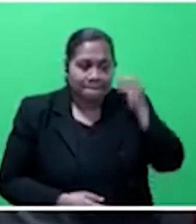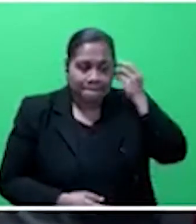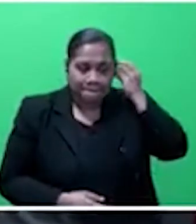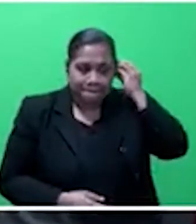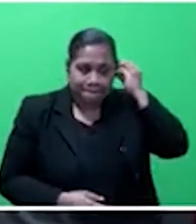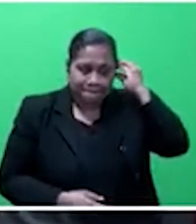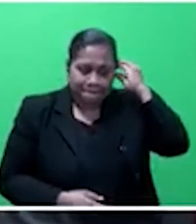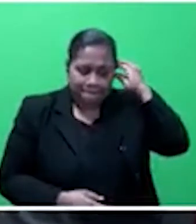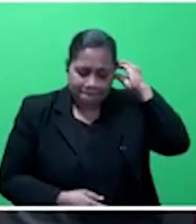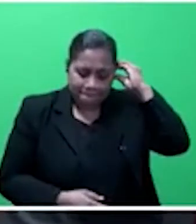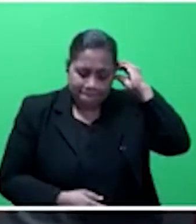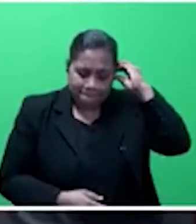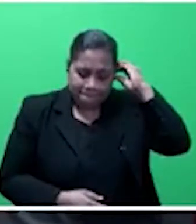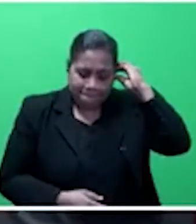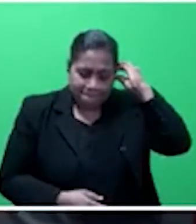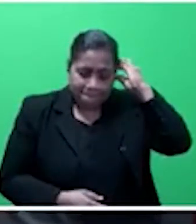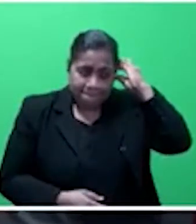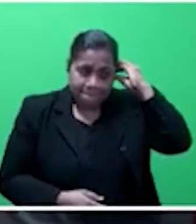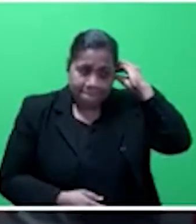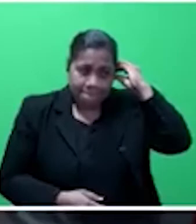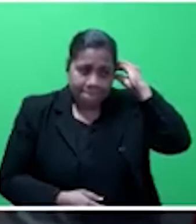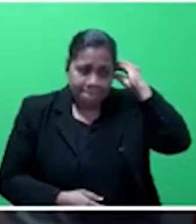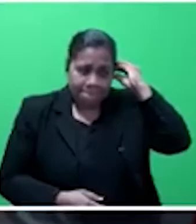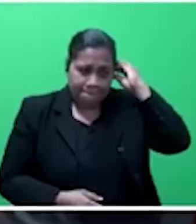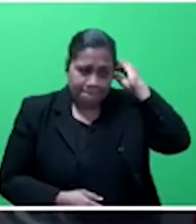time I have